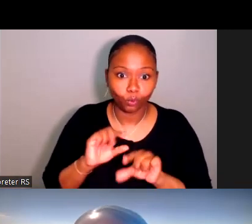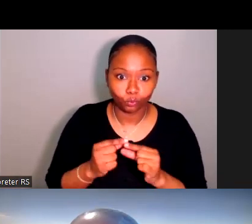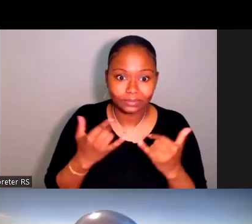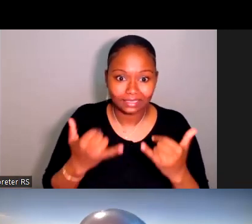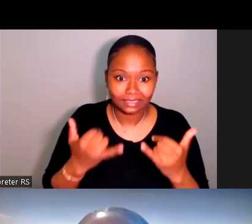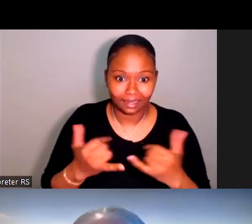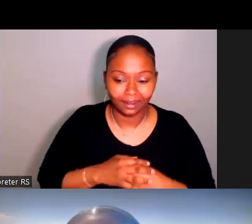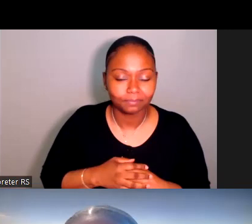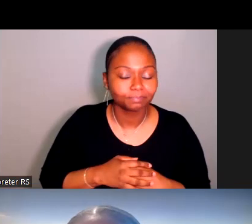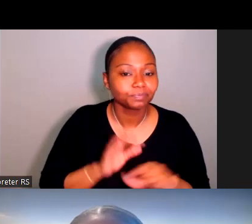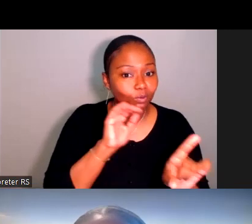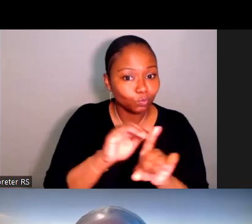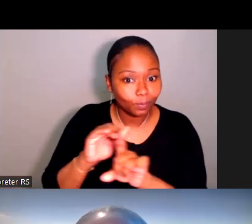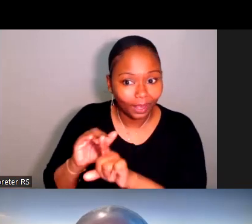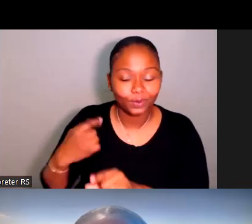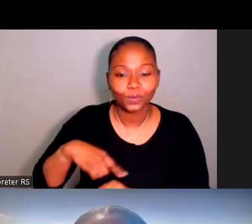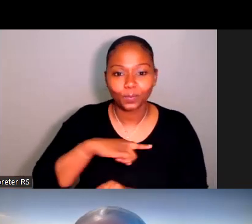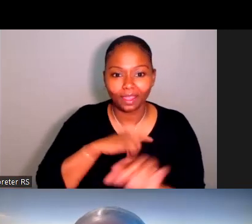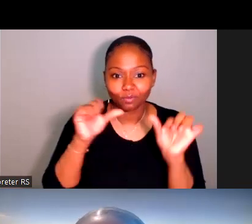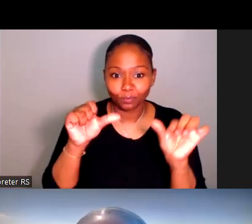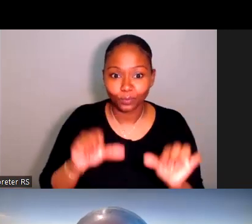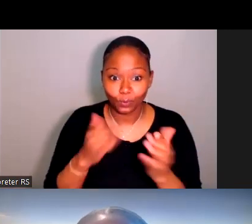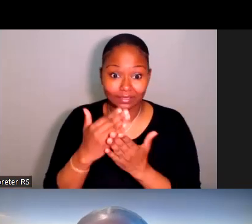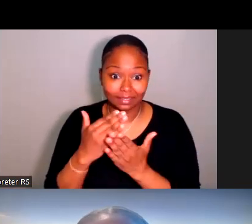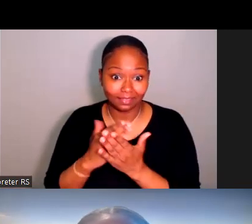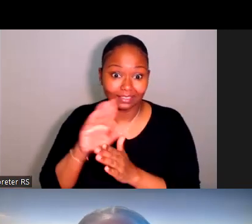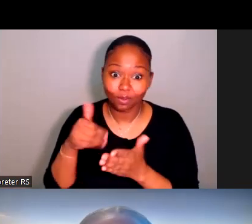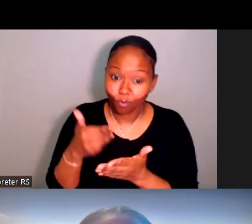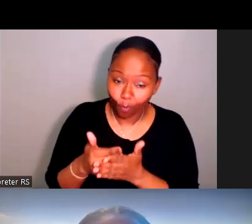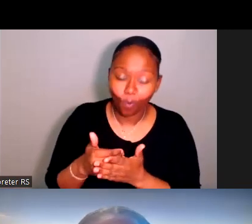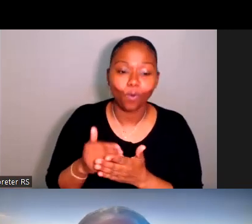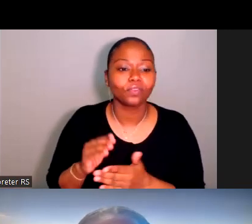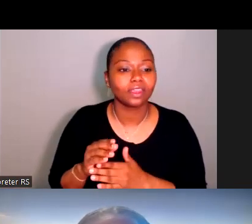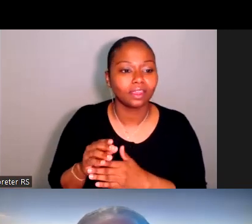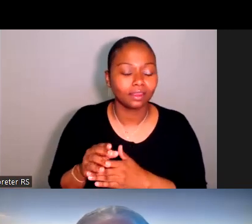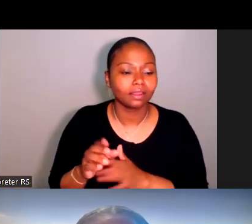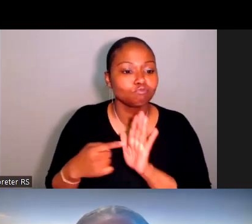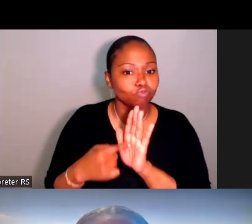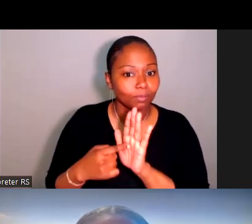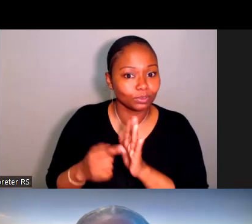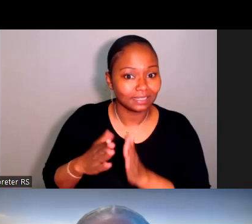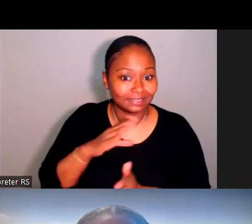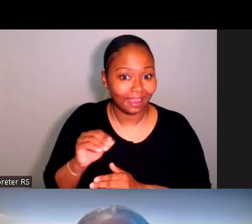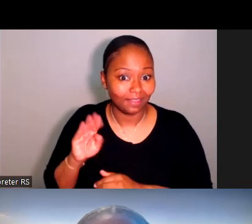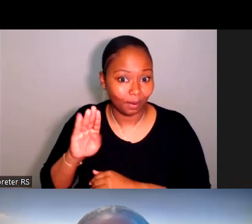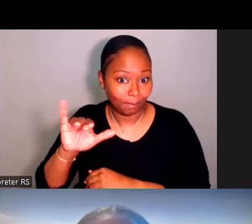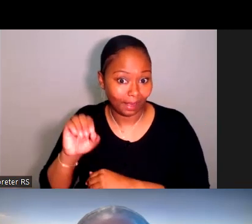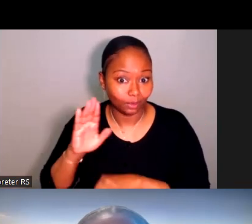a reminder, we have posted a list of all the representatives and their biographies on the CDA